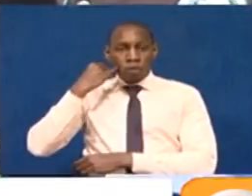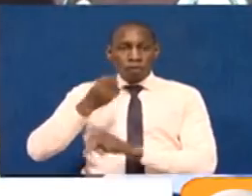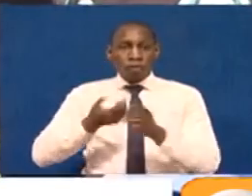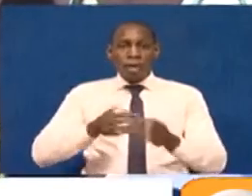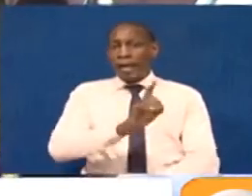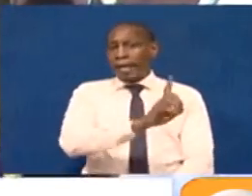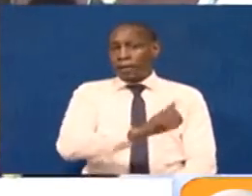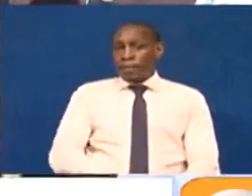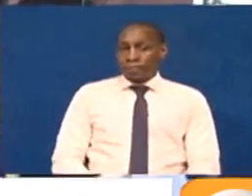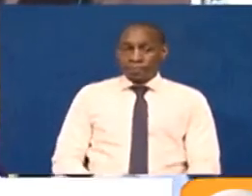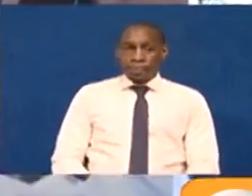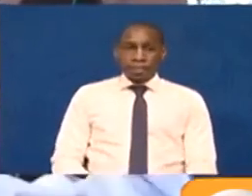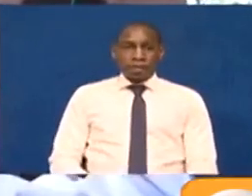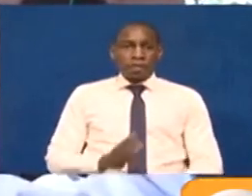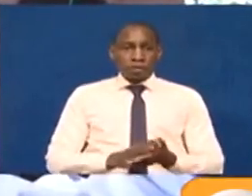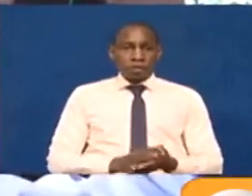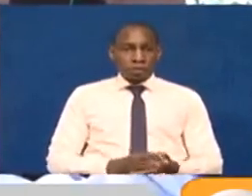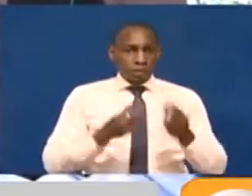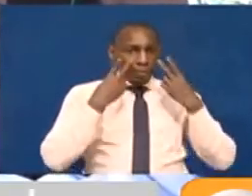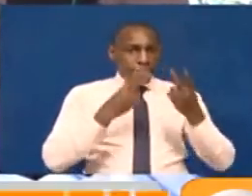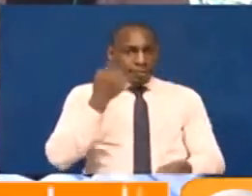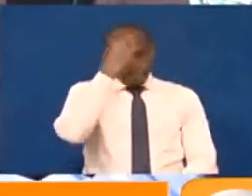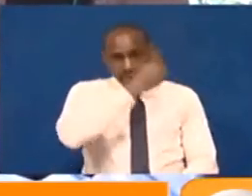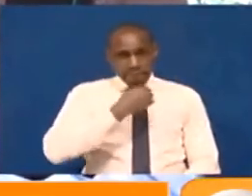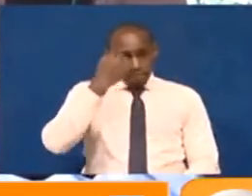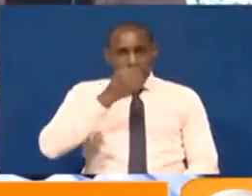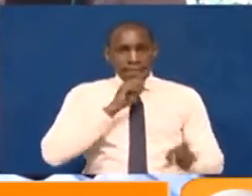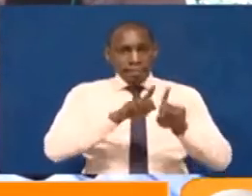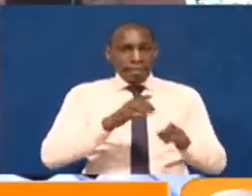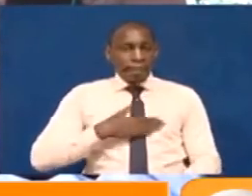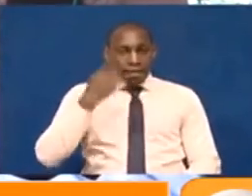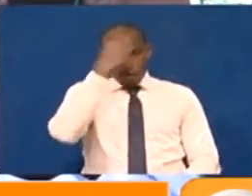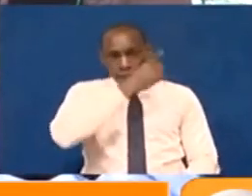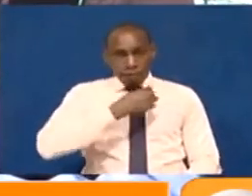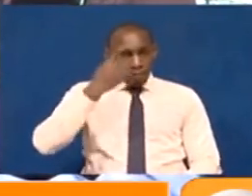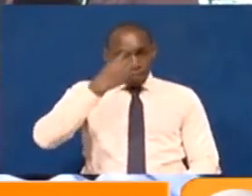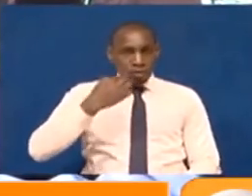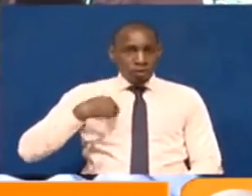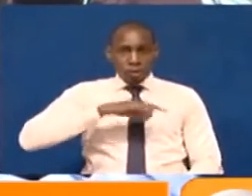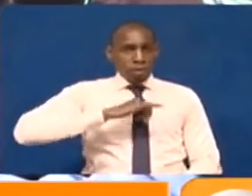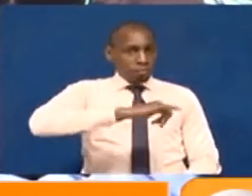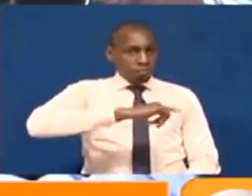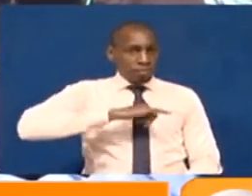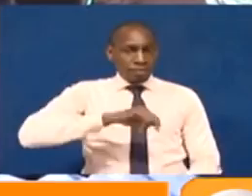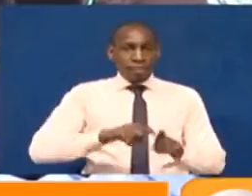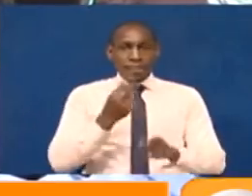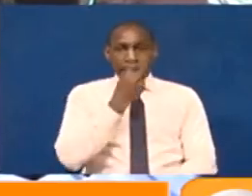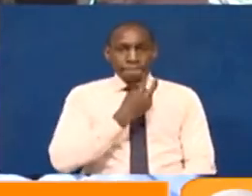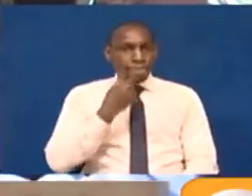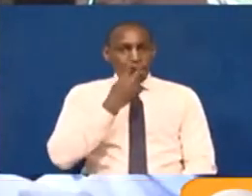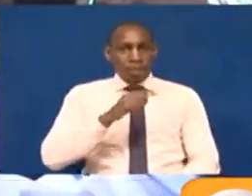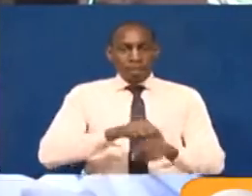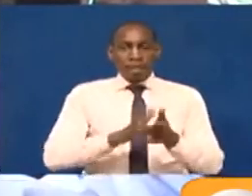Nairobi. Nimekutana tu na face ya my brother. Juu kwa uso hapa tunafanana, alafu mdomo. Alafu